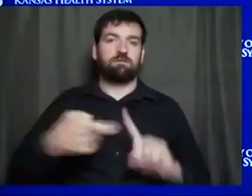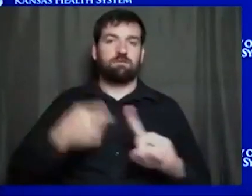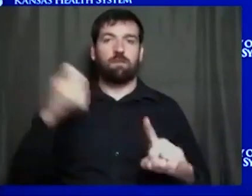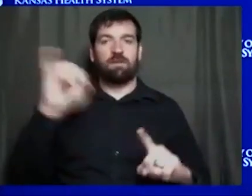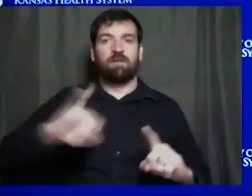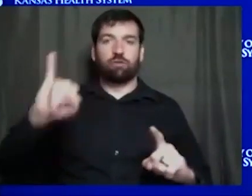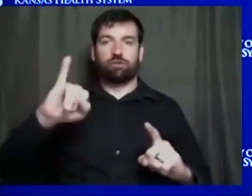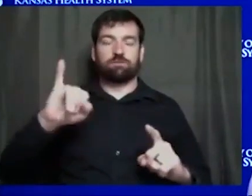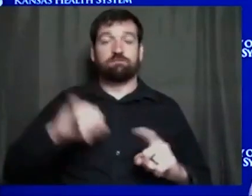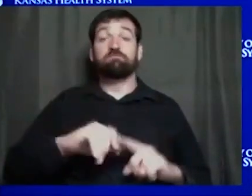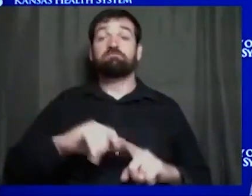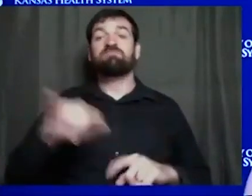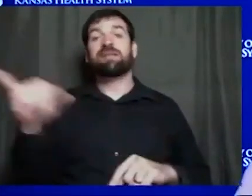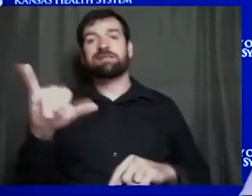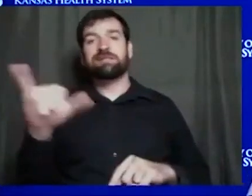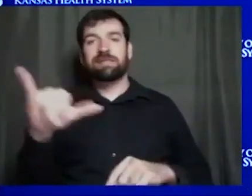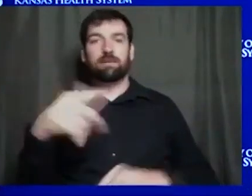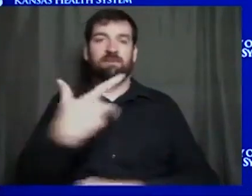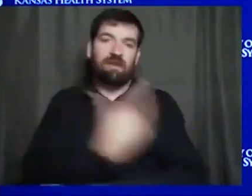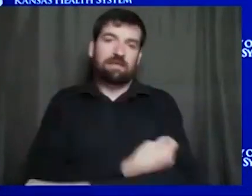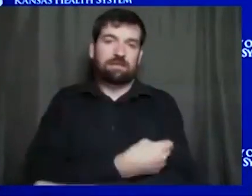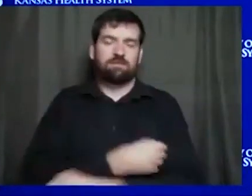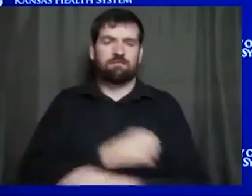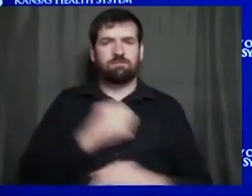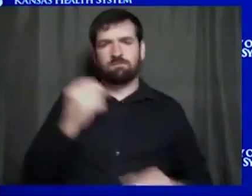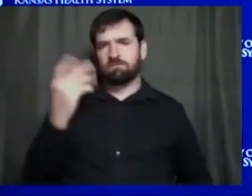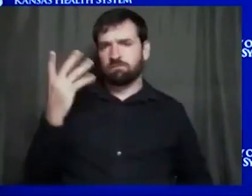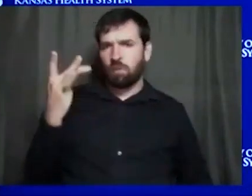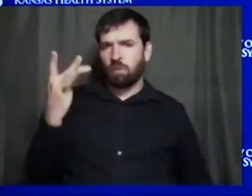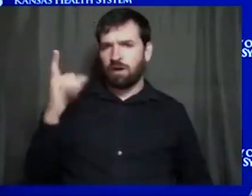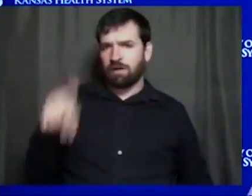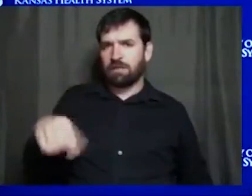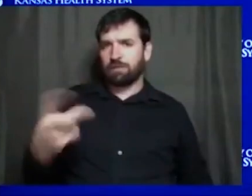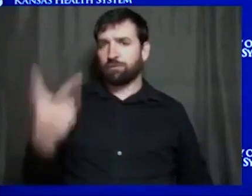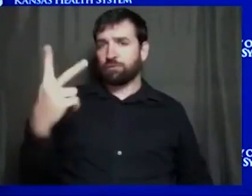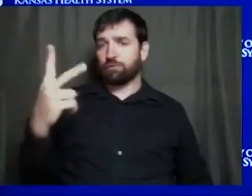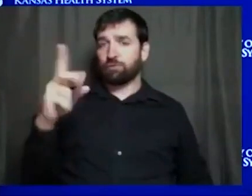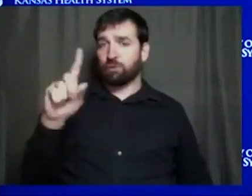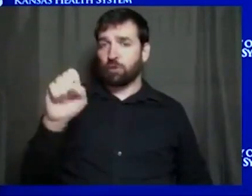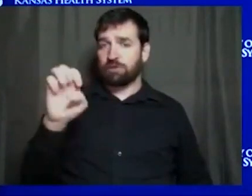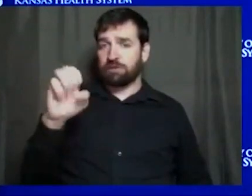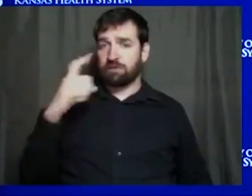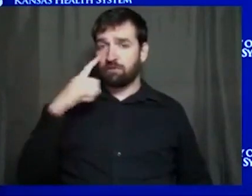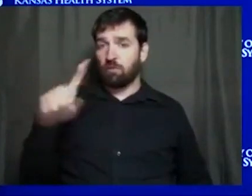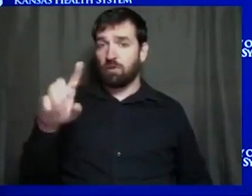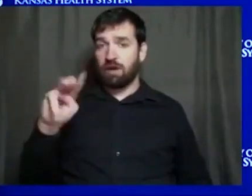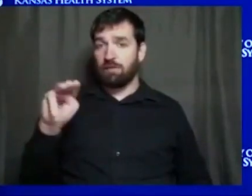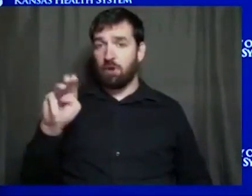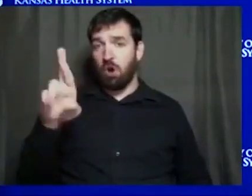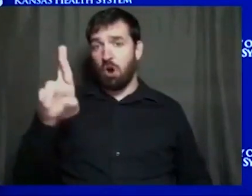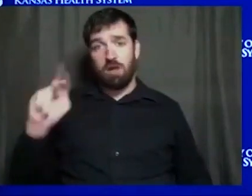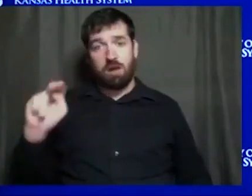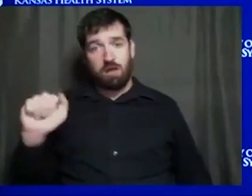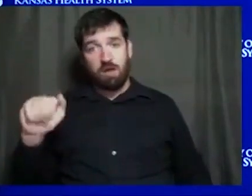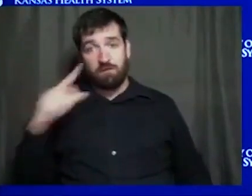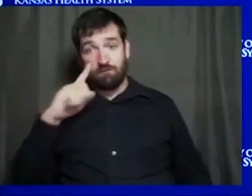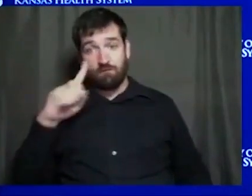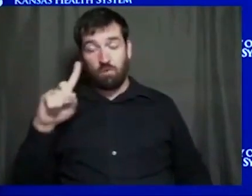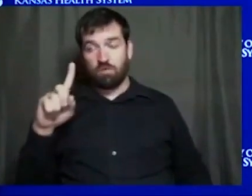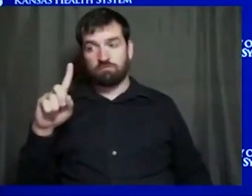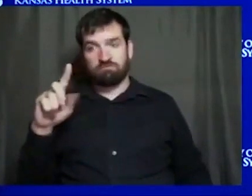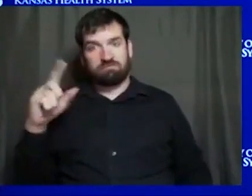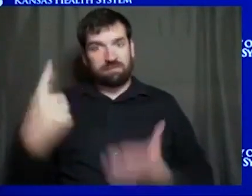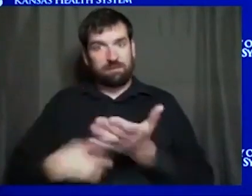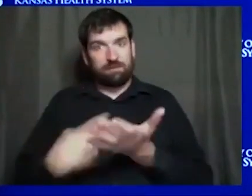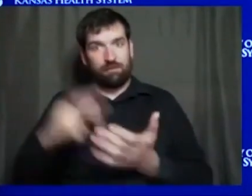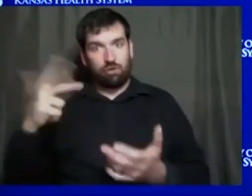with the vaccine. Why are we needing 2 doses for these mRNA vaccines and now sometimes a third? Because number one, it will help boost that